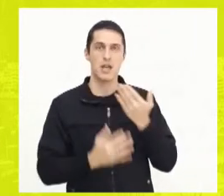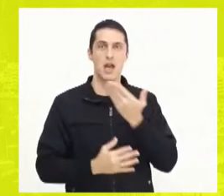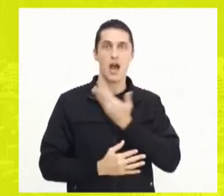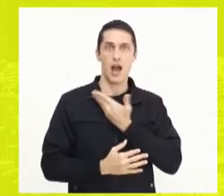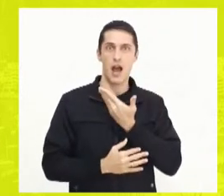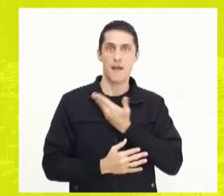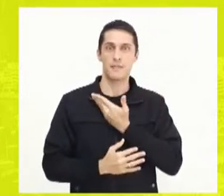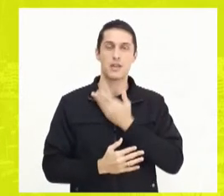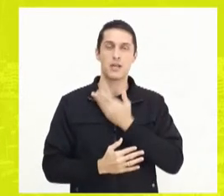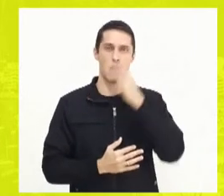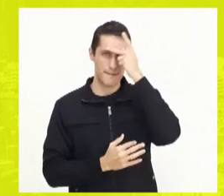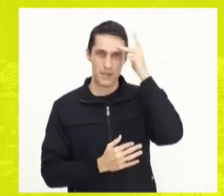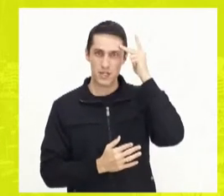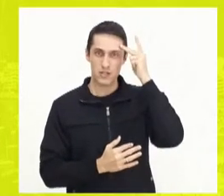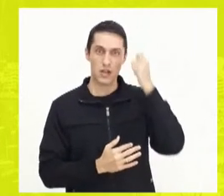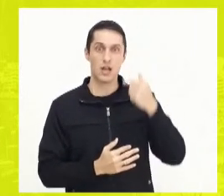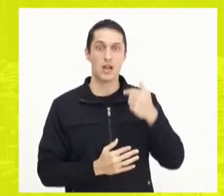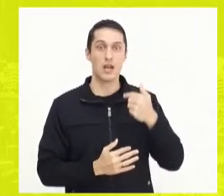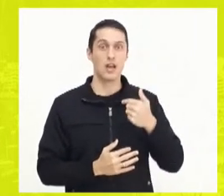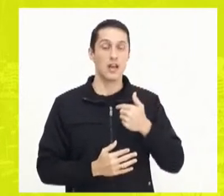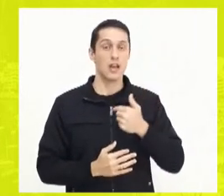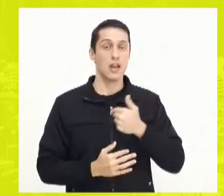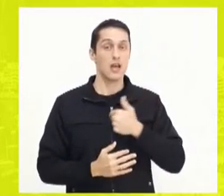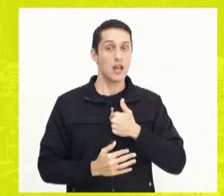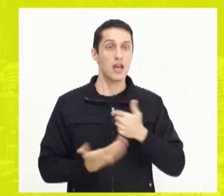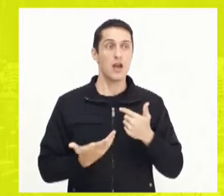friends people close to you